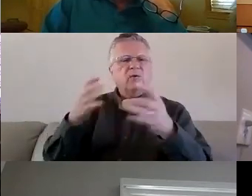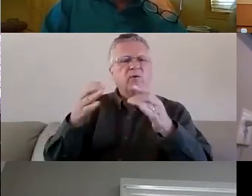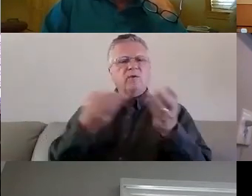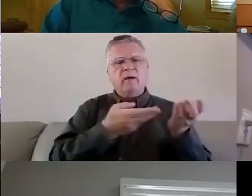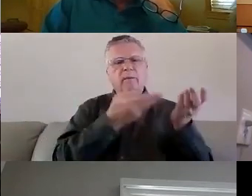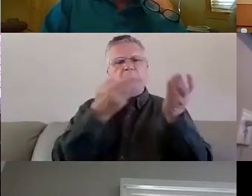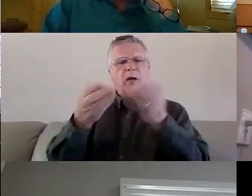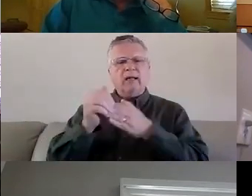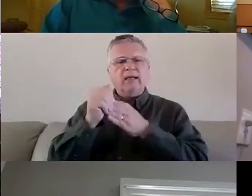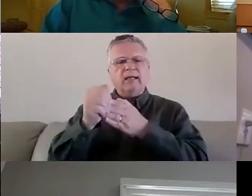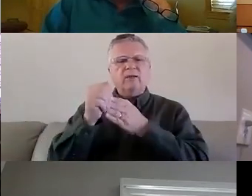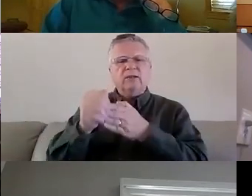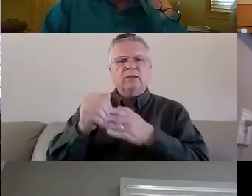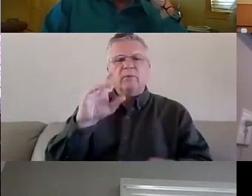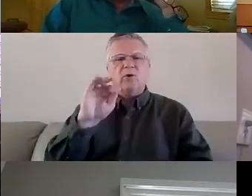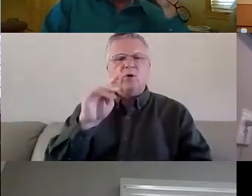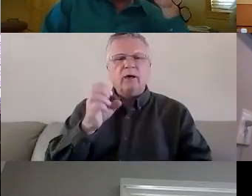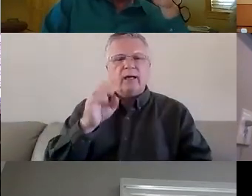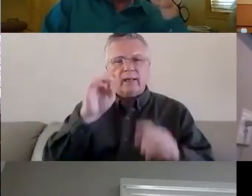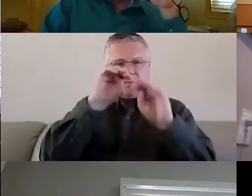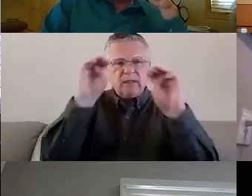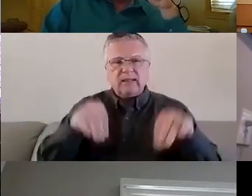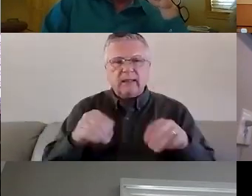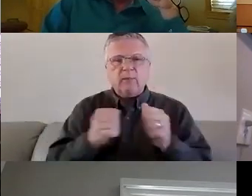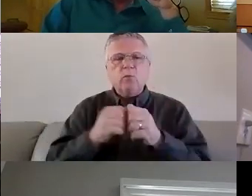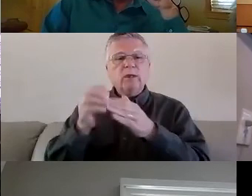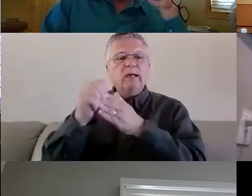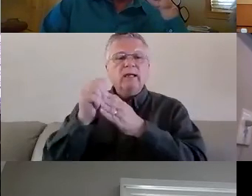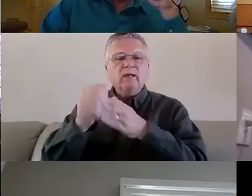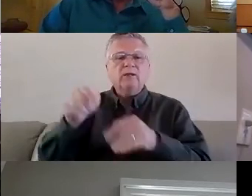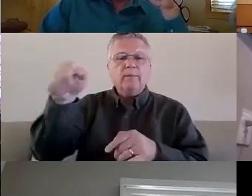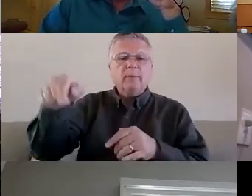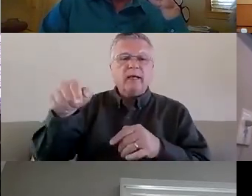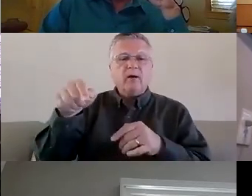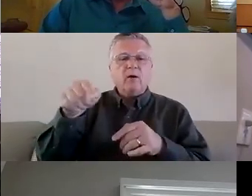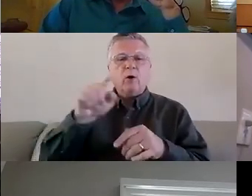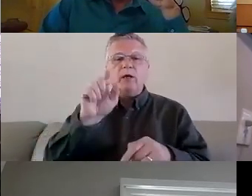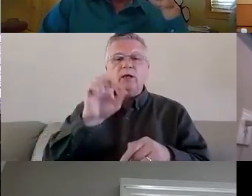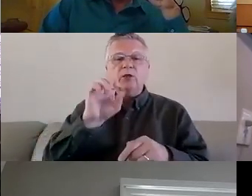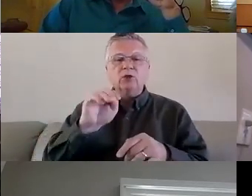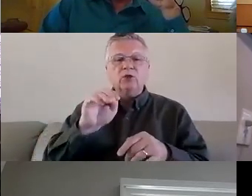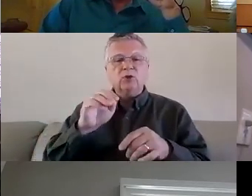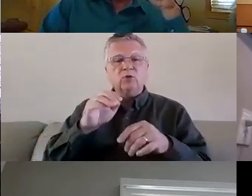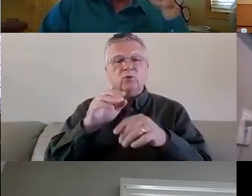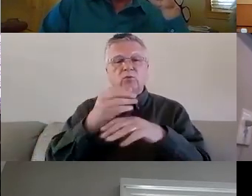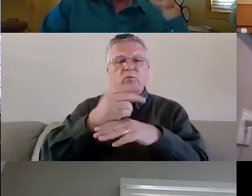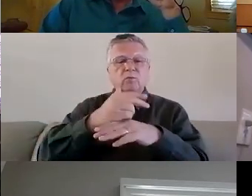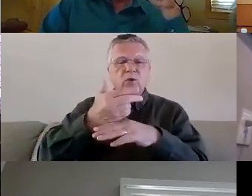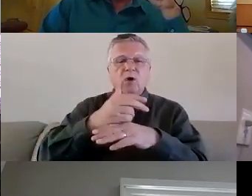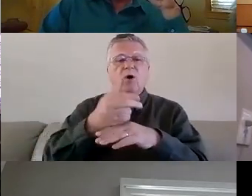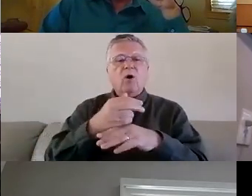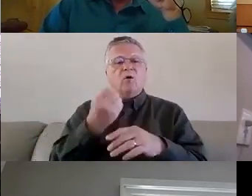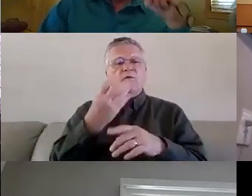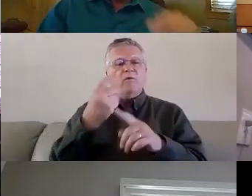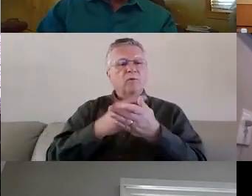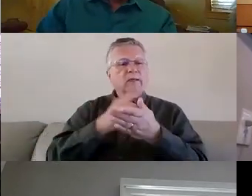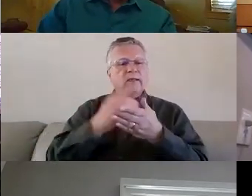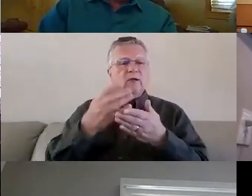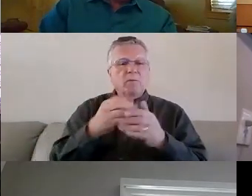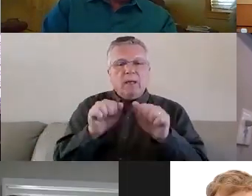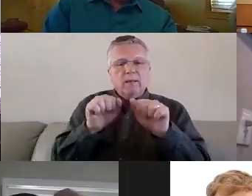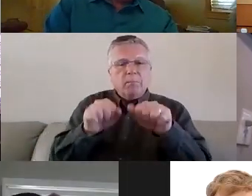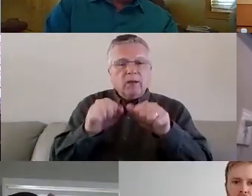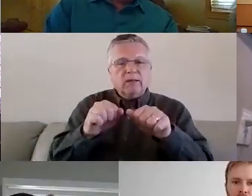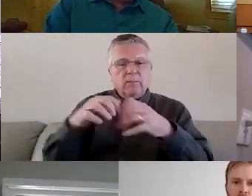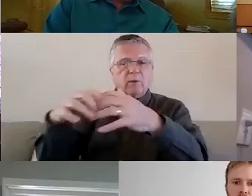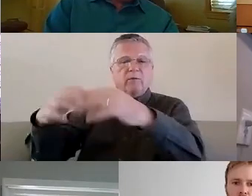Carnegie Museum together with the leadership of Glasgow Life on a Zoom call 2 weeks ago to talk about what is the potential for that. We